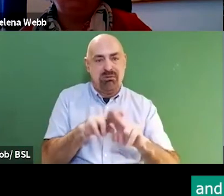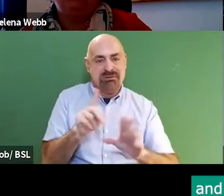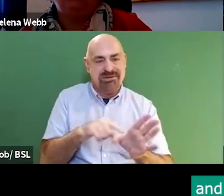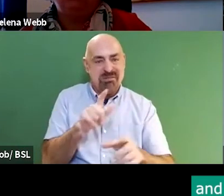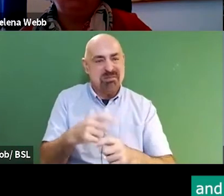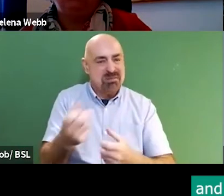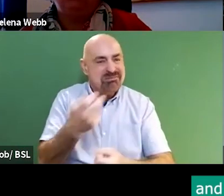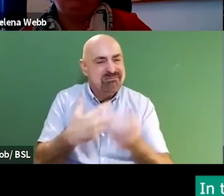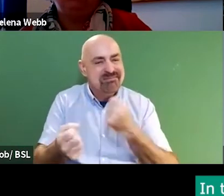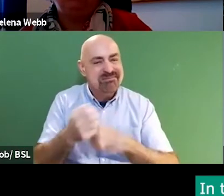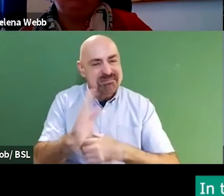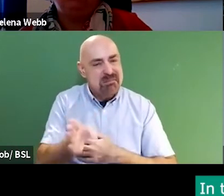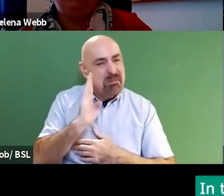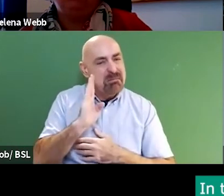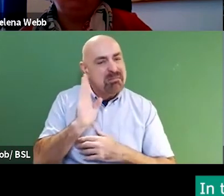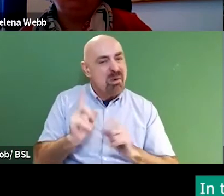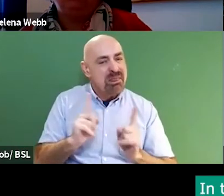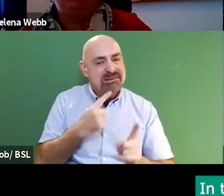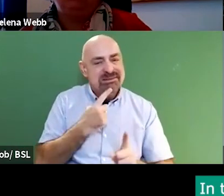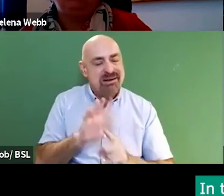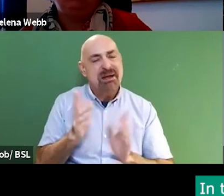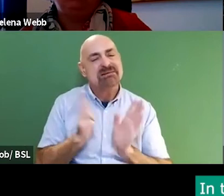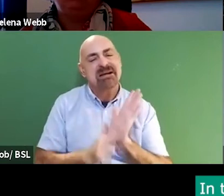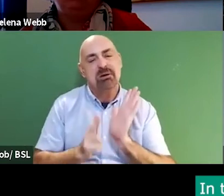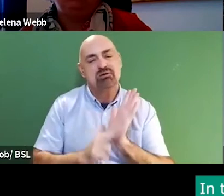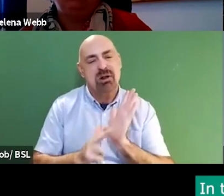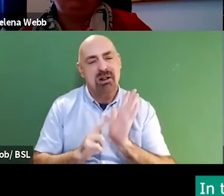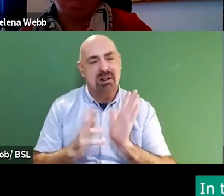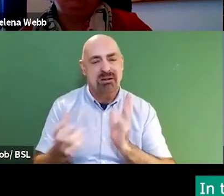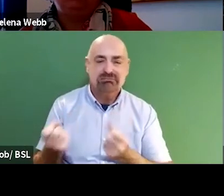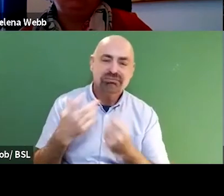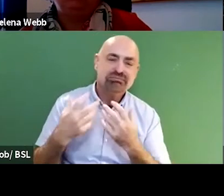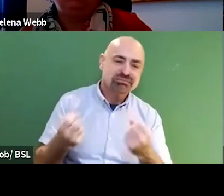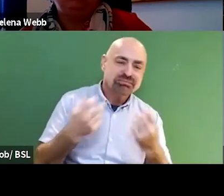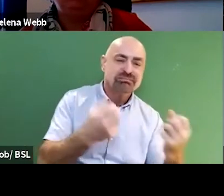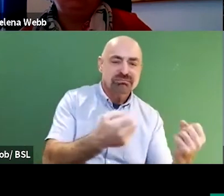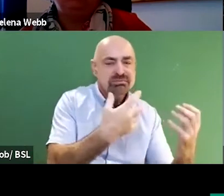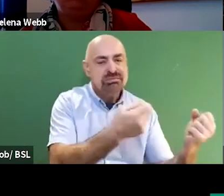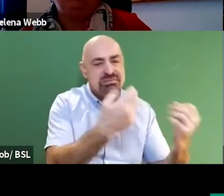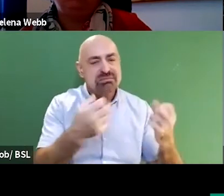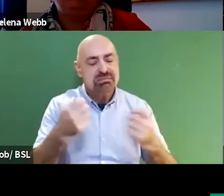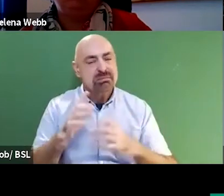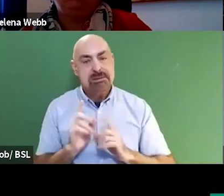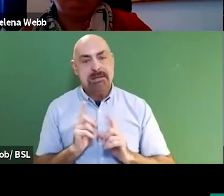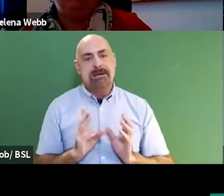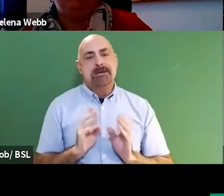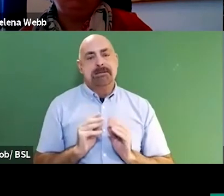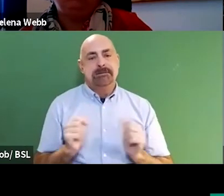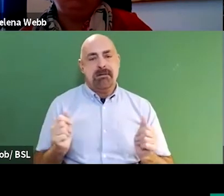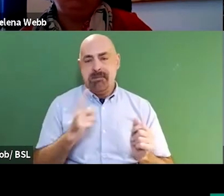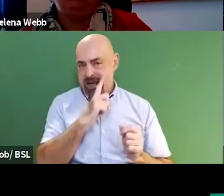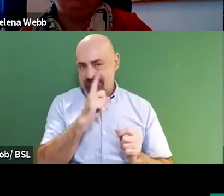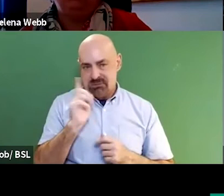well about their outcomes as well, in that sort of more natural feedback we get. But some of that evidence through from those